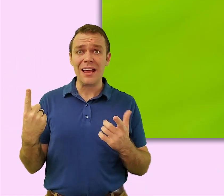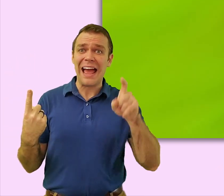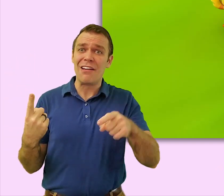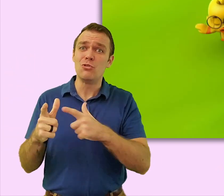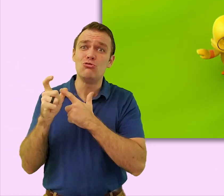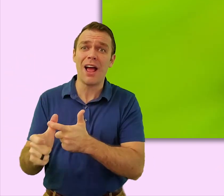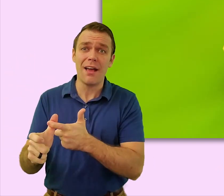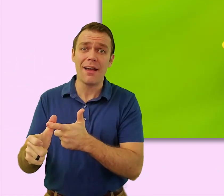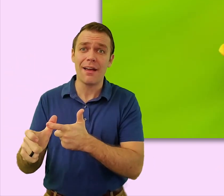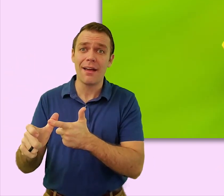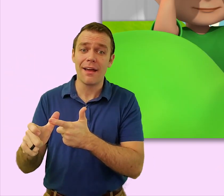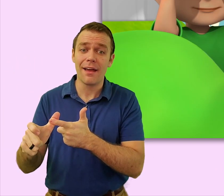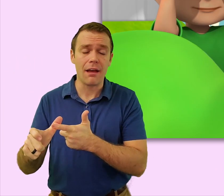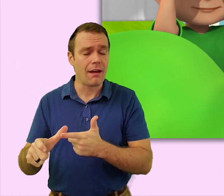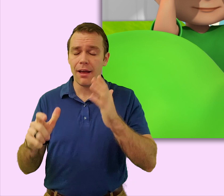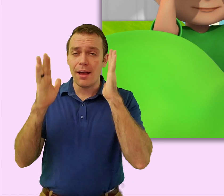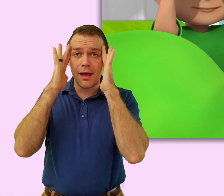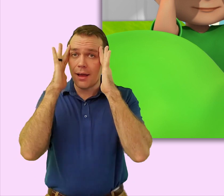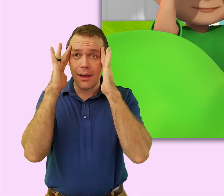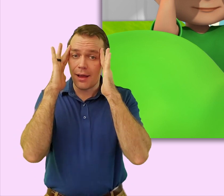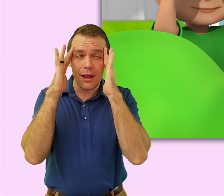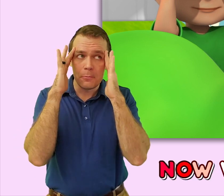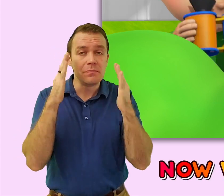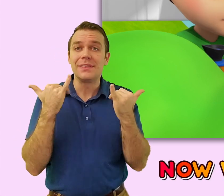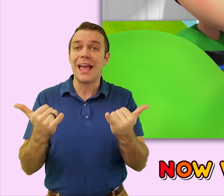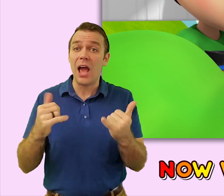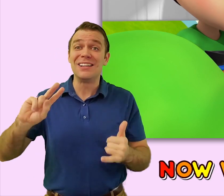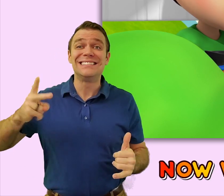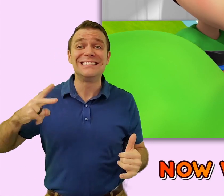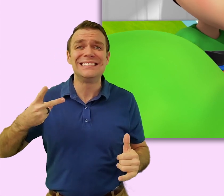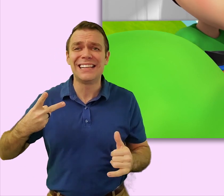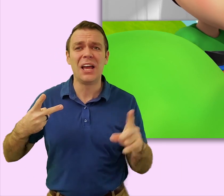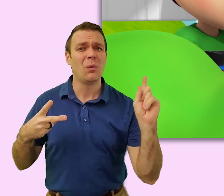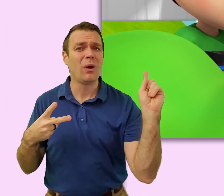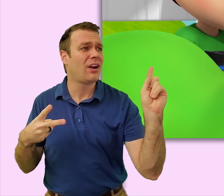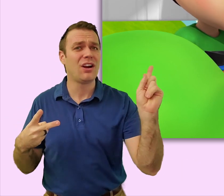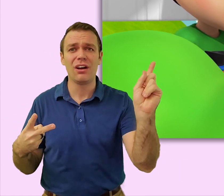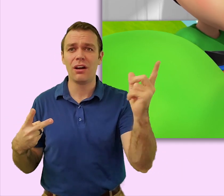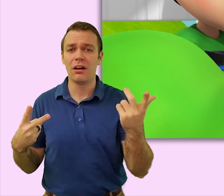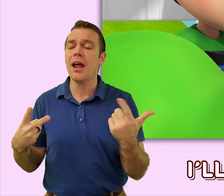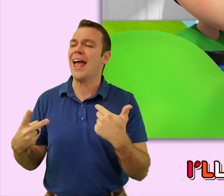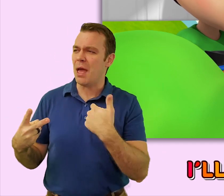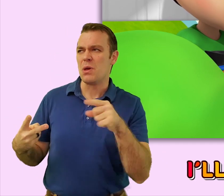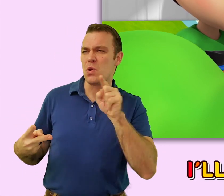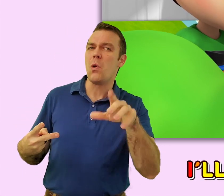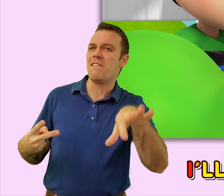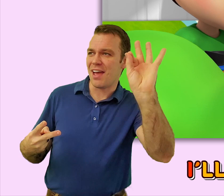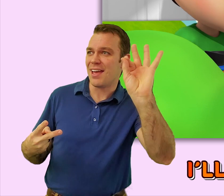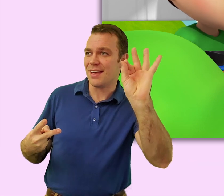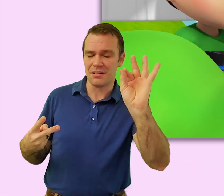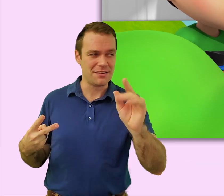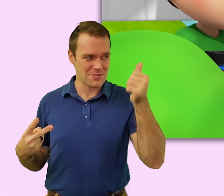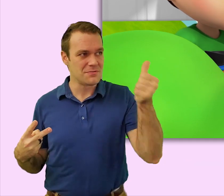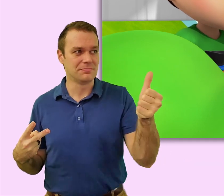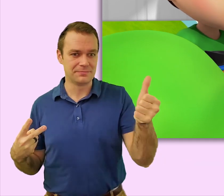Better run! Oh boy, now where did the 2nd one run off to? I'll go get her,